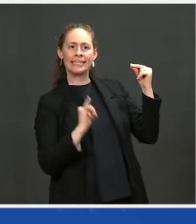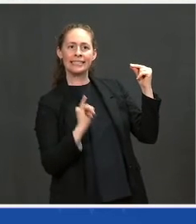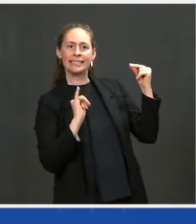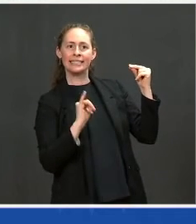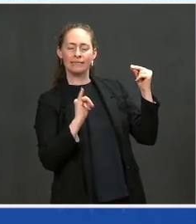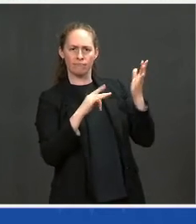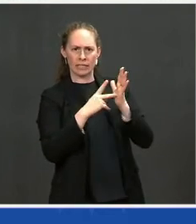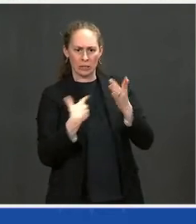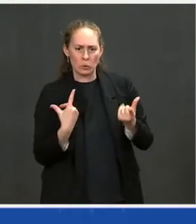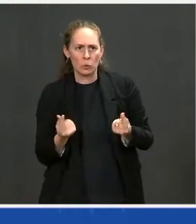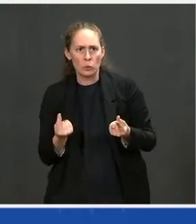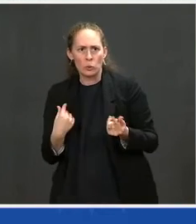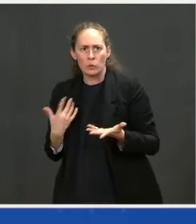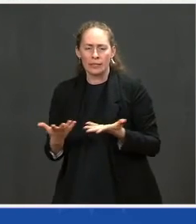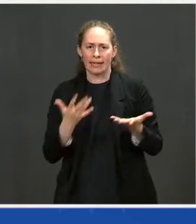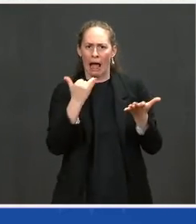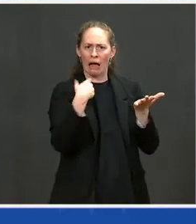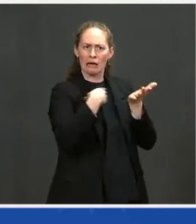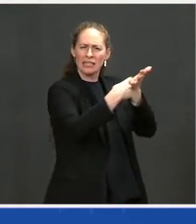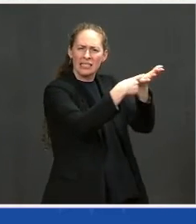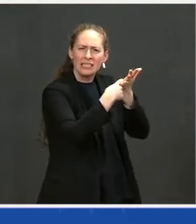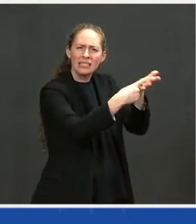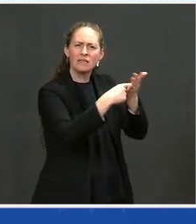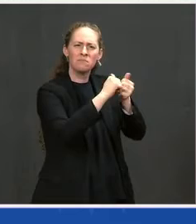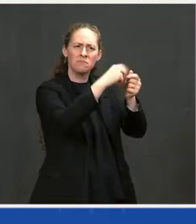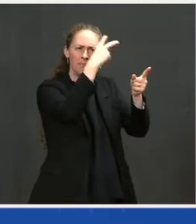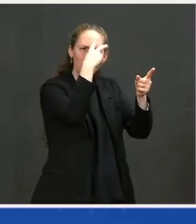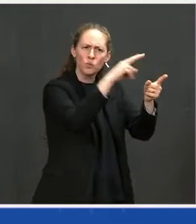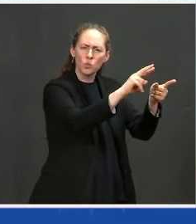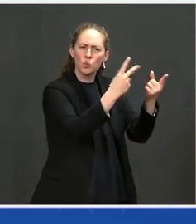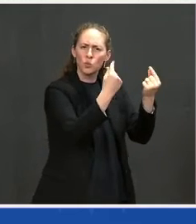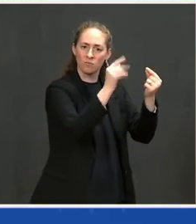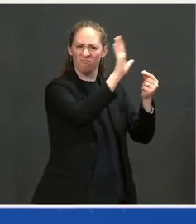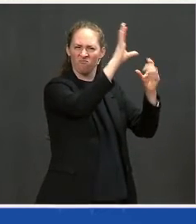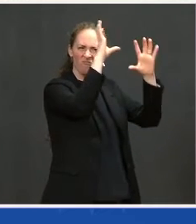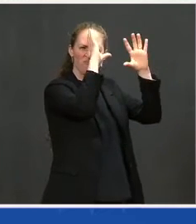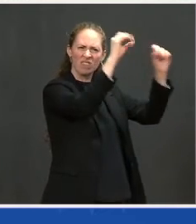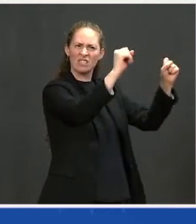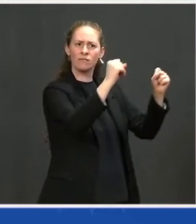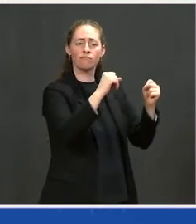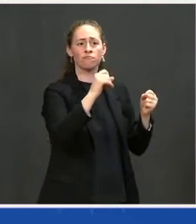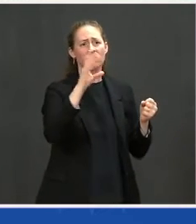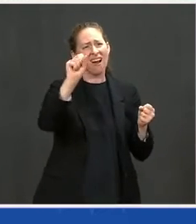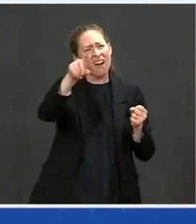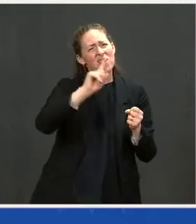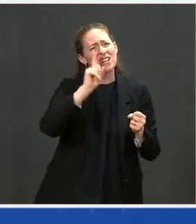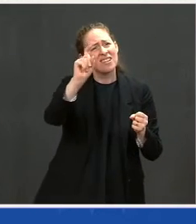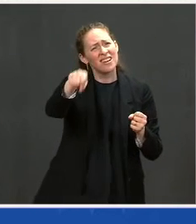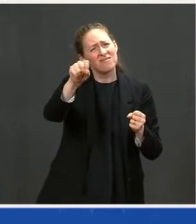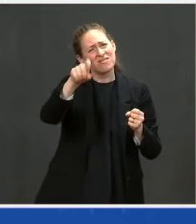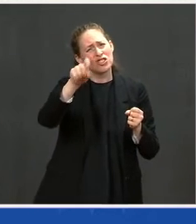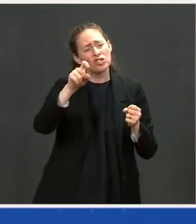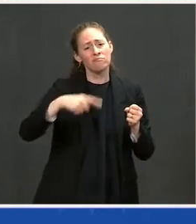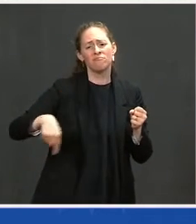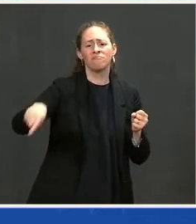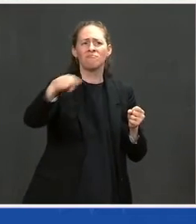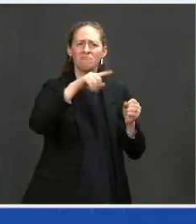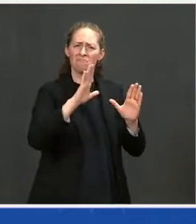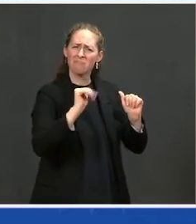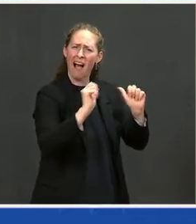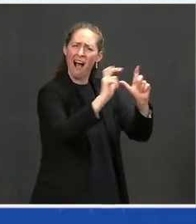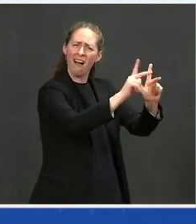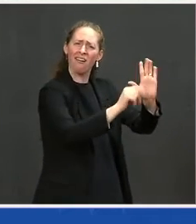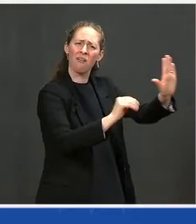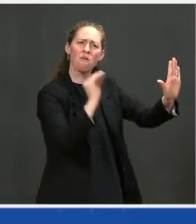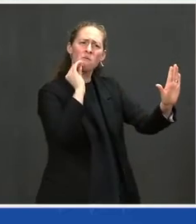of Mexico. I think we're going to see that change. They should all be going back, all be going back. The only